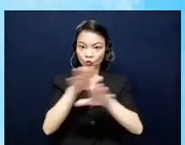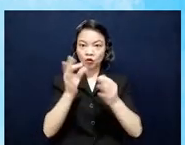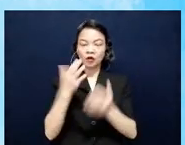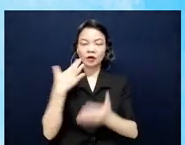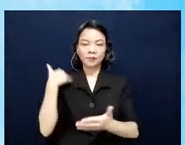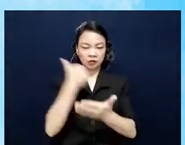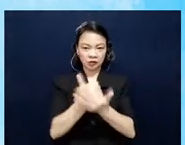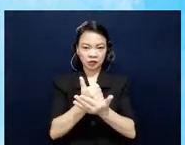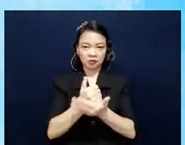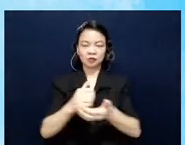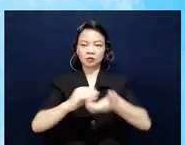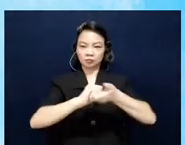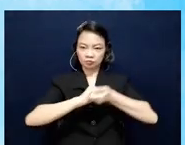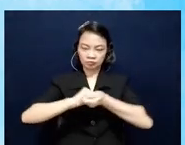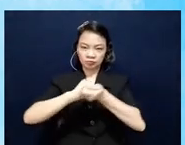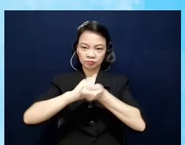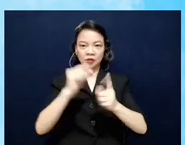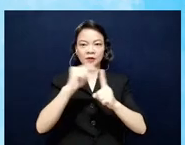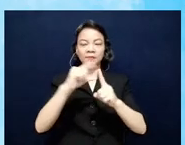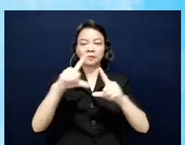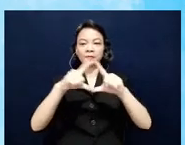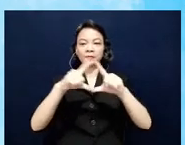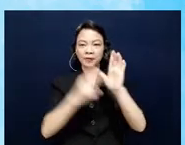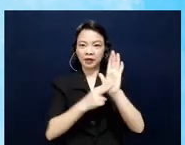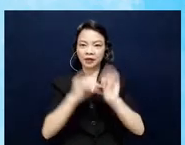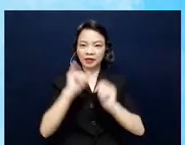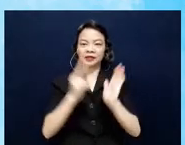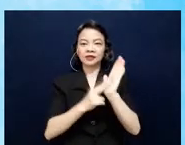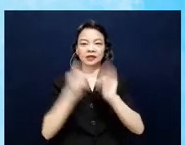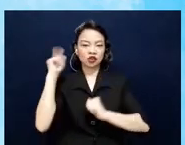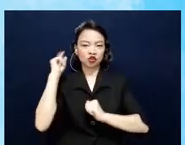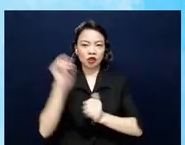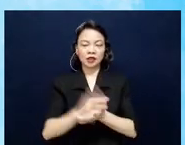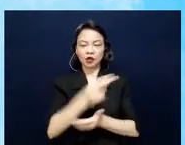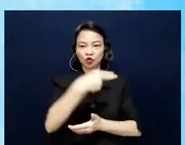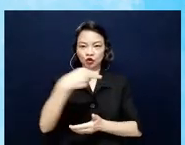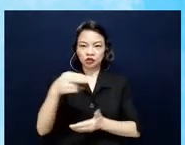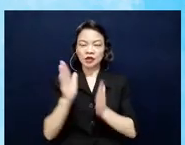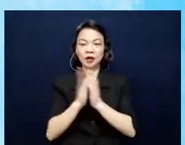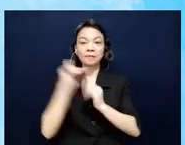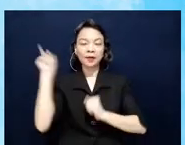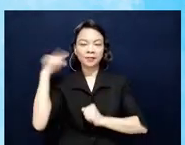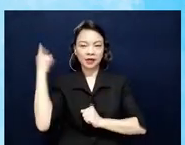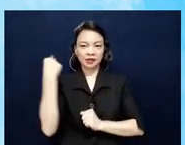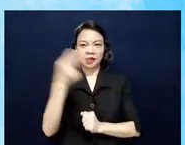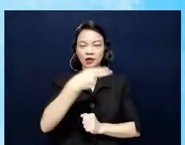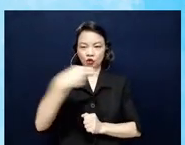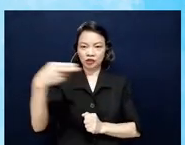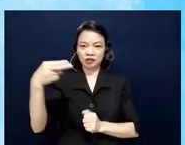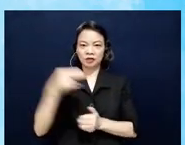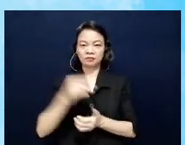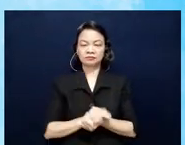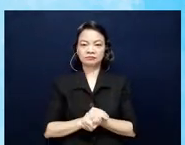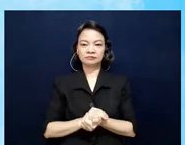International Indonesia and the government, who has been critical behind the success of this program.